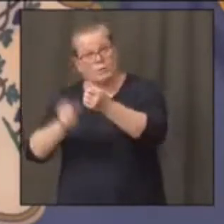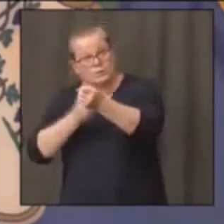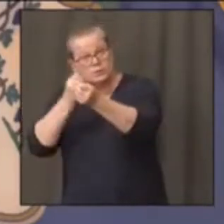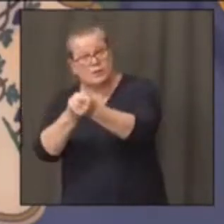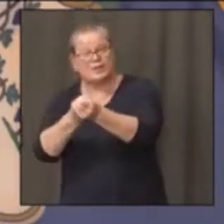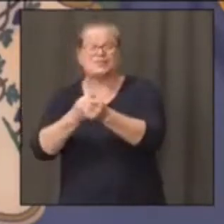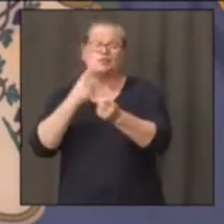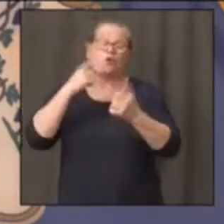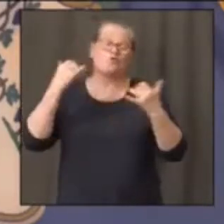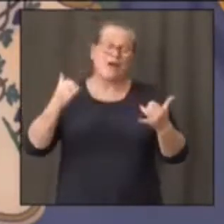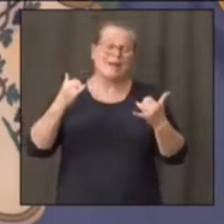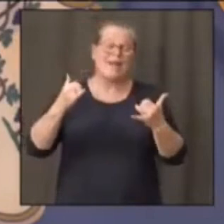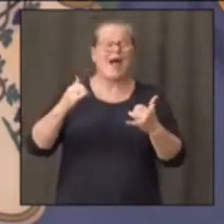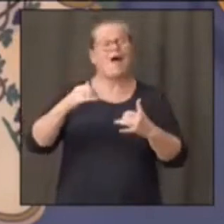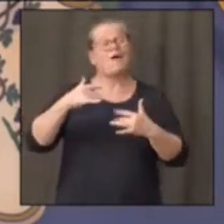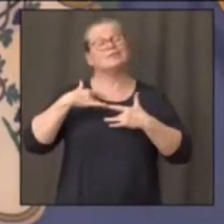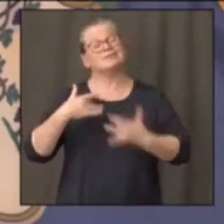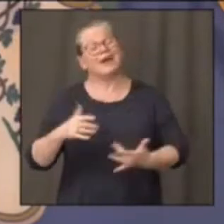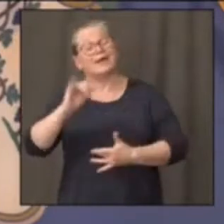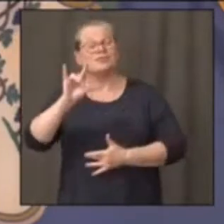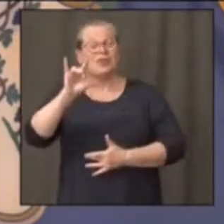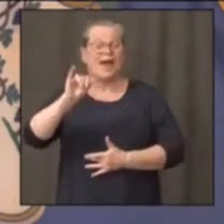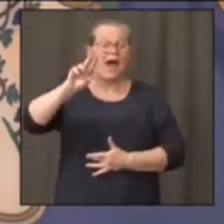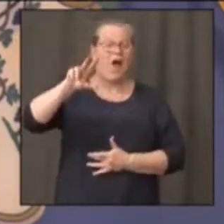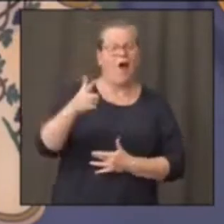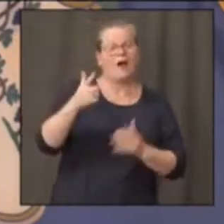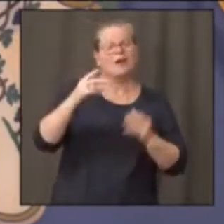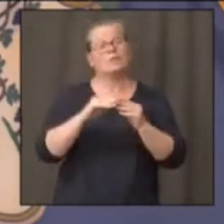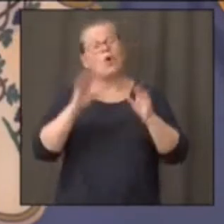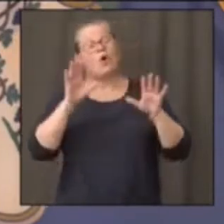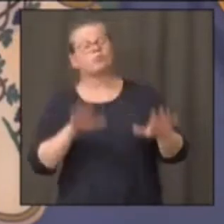you've got Albert Coe, Miguel Cardona,